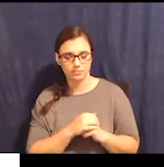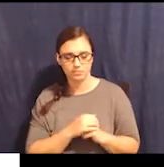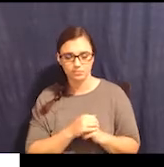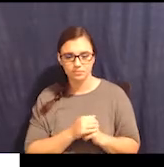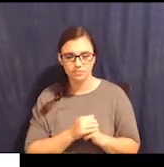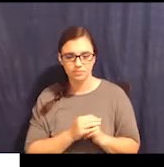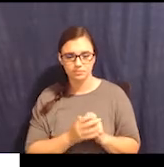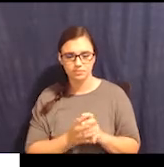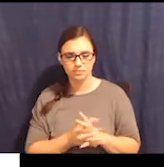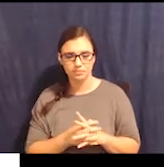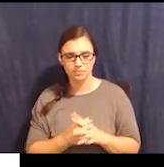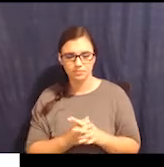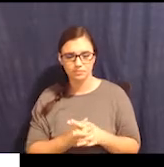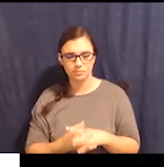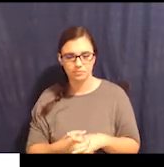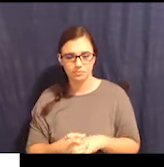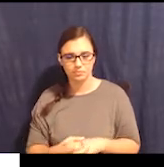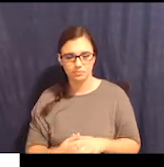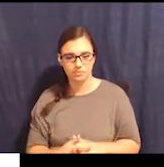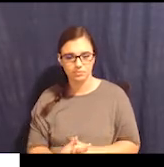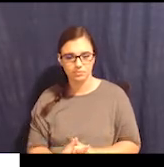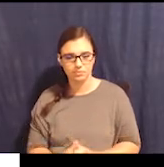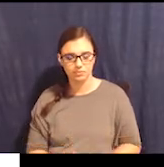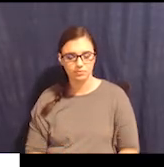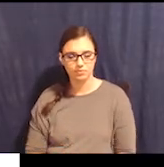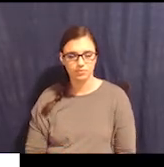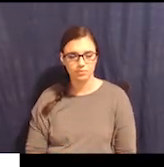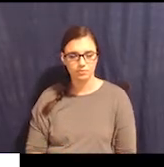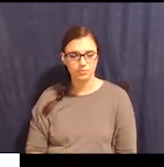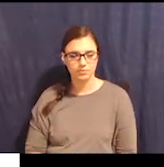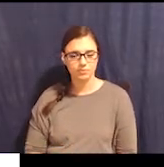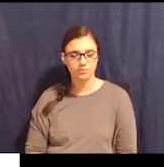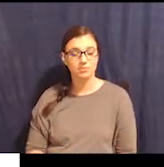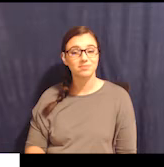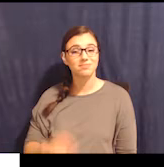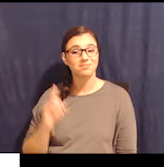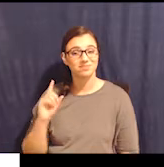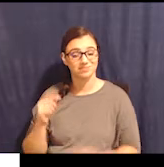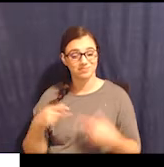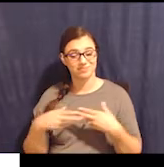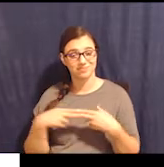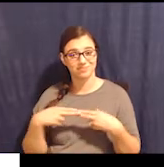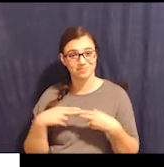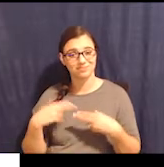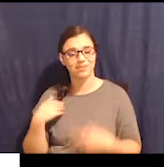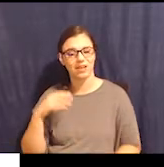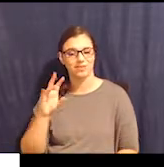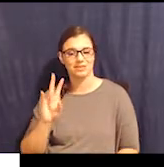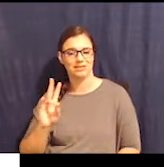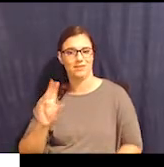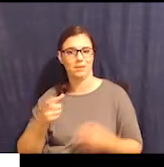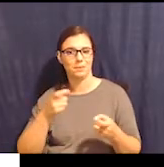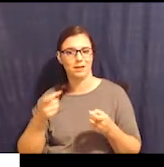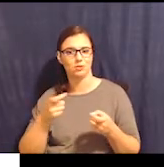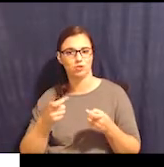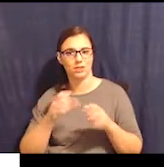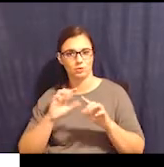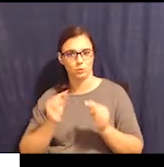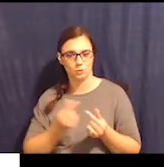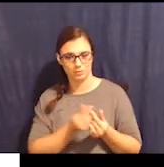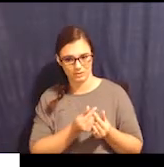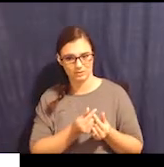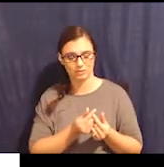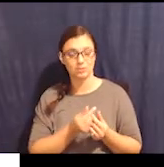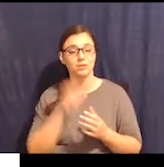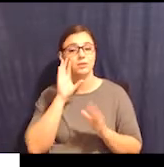On this slide, we have a list of the 7 managing entities. The picture on the slide is of a map of Florida that is